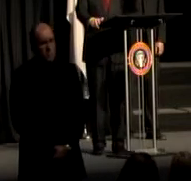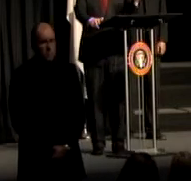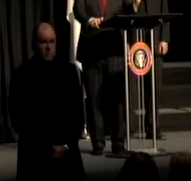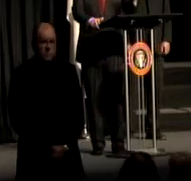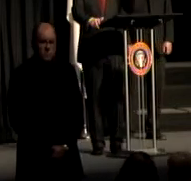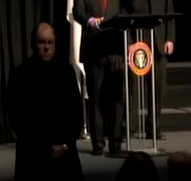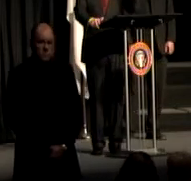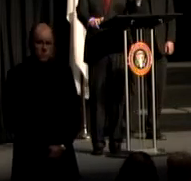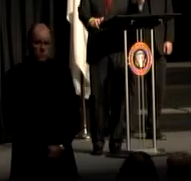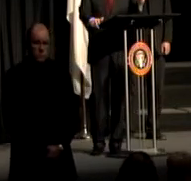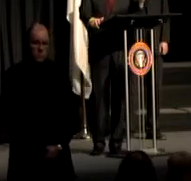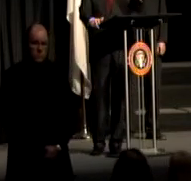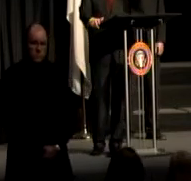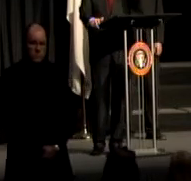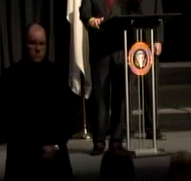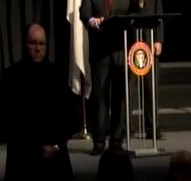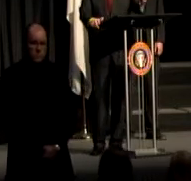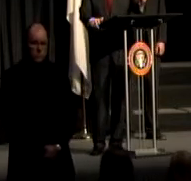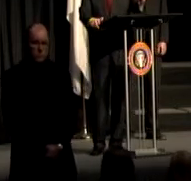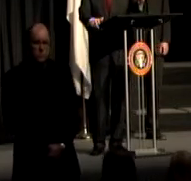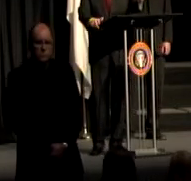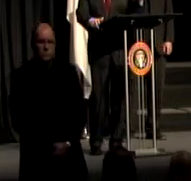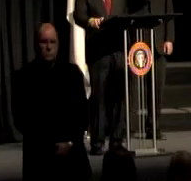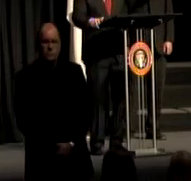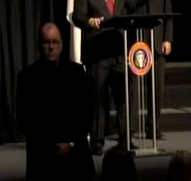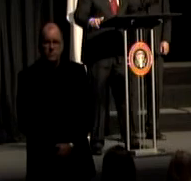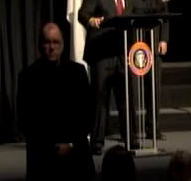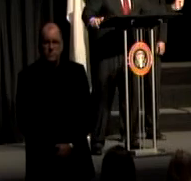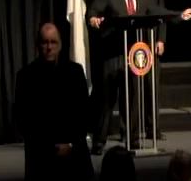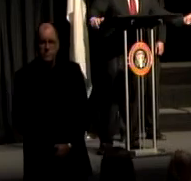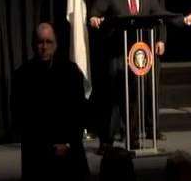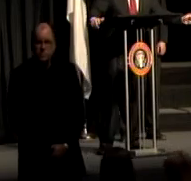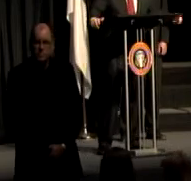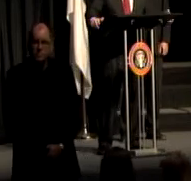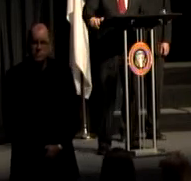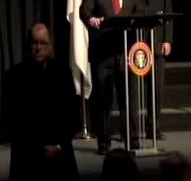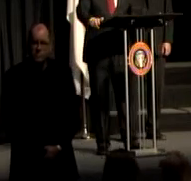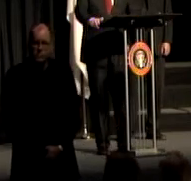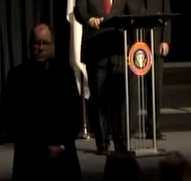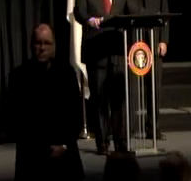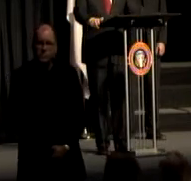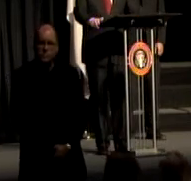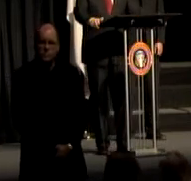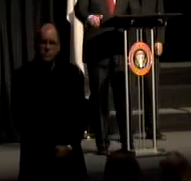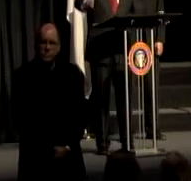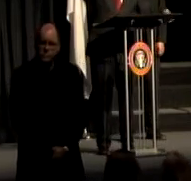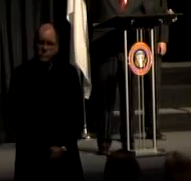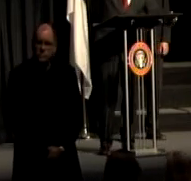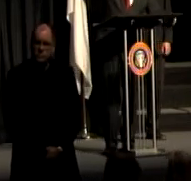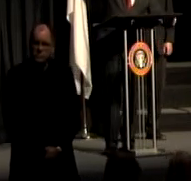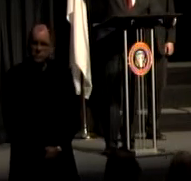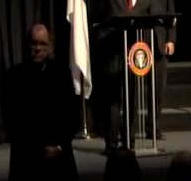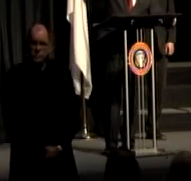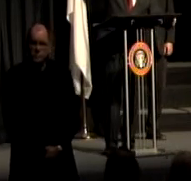it glorifying to God whether I like it or not is not the issue the issue